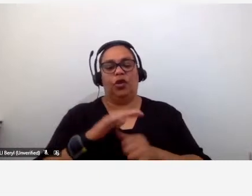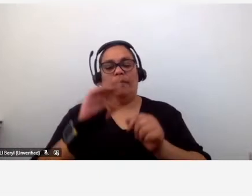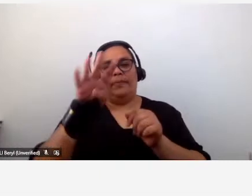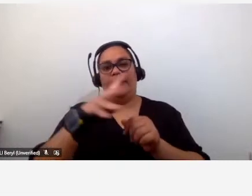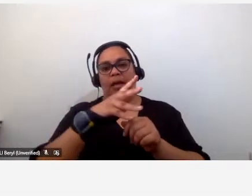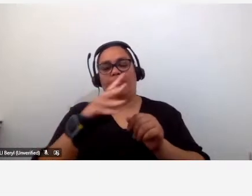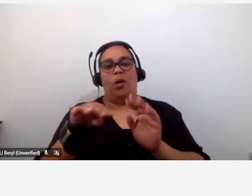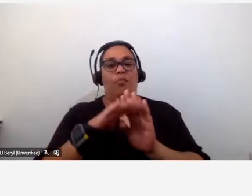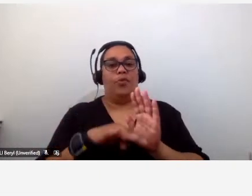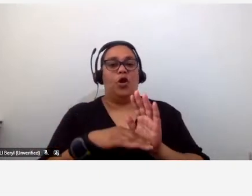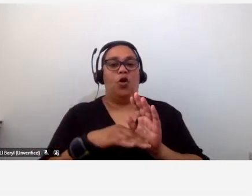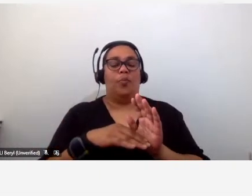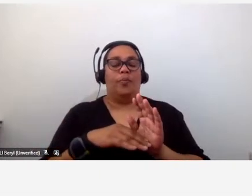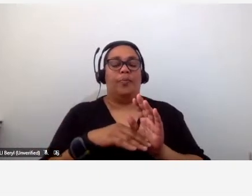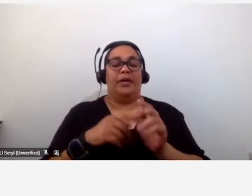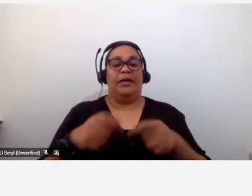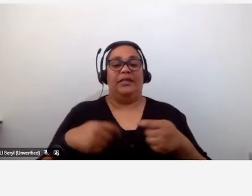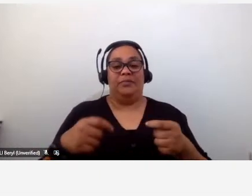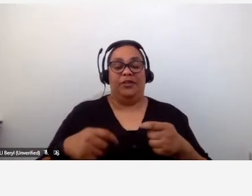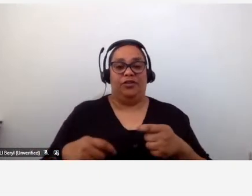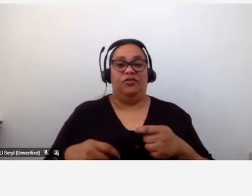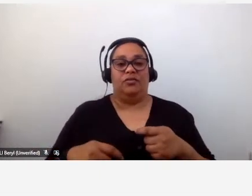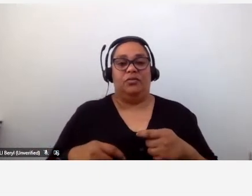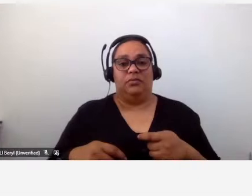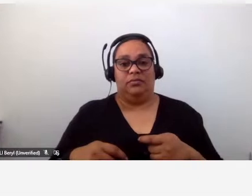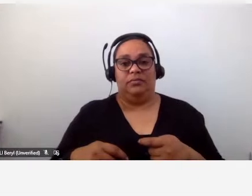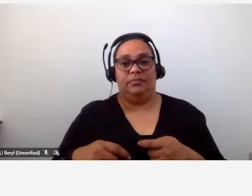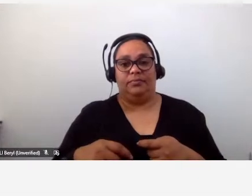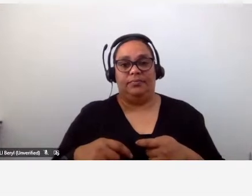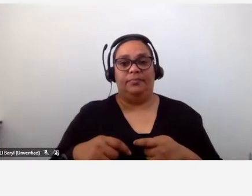under program expenditure.